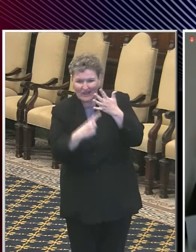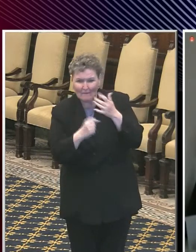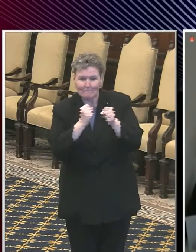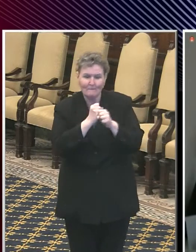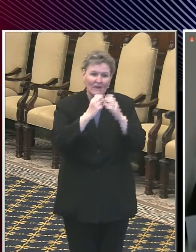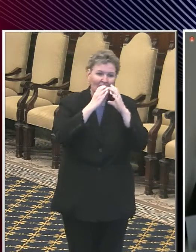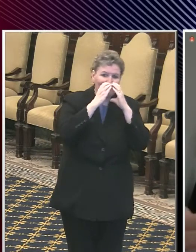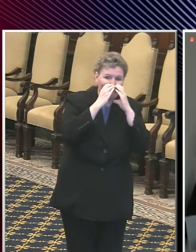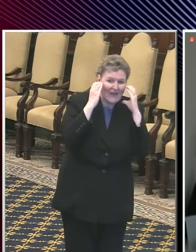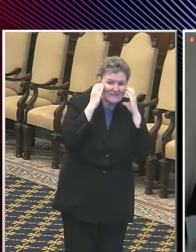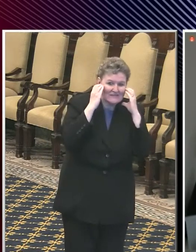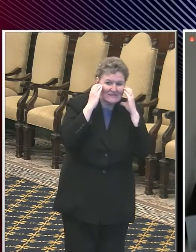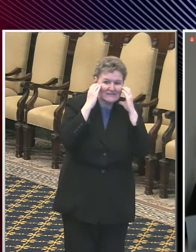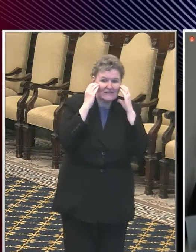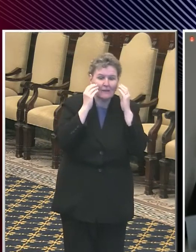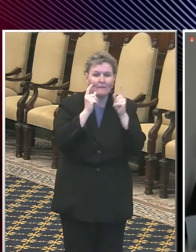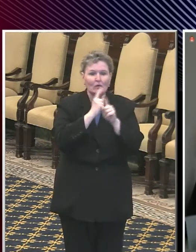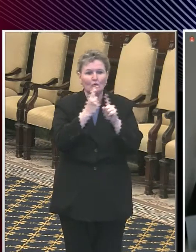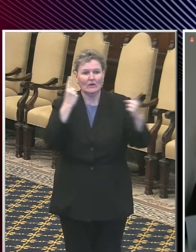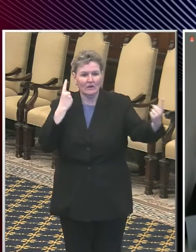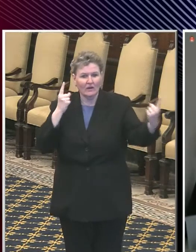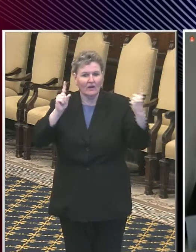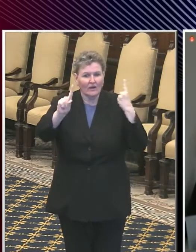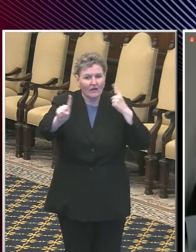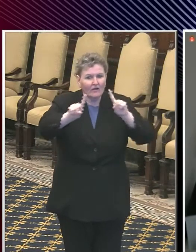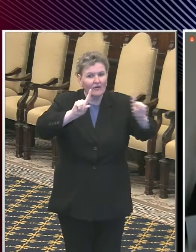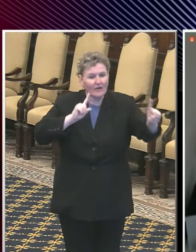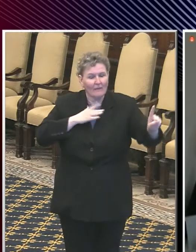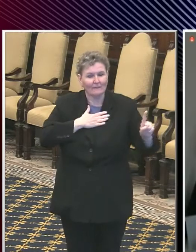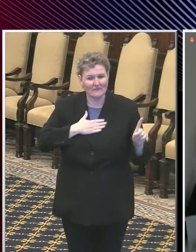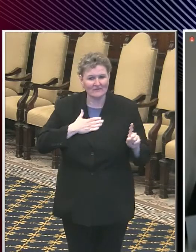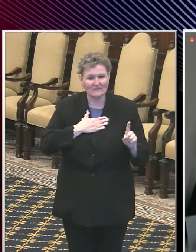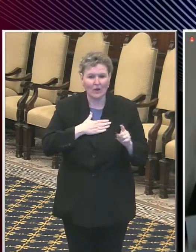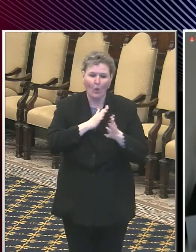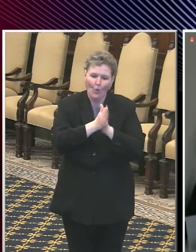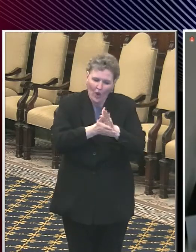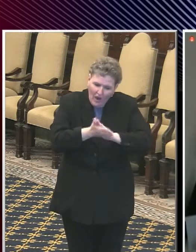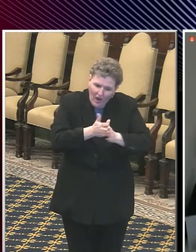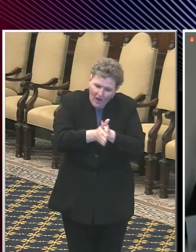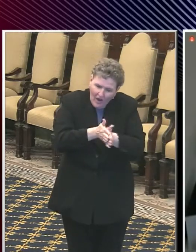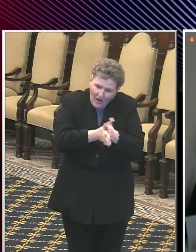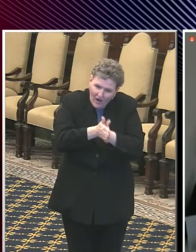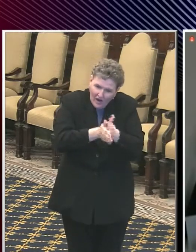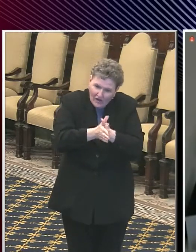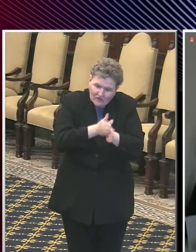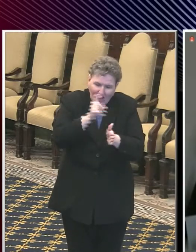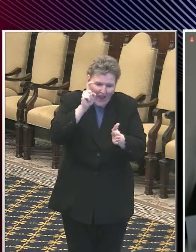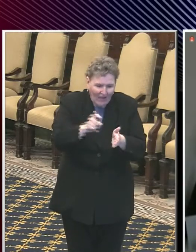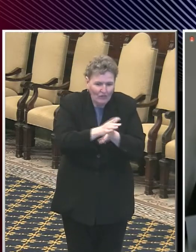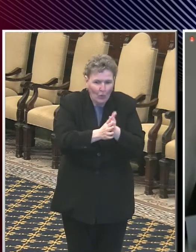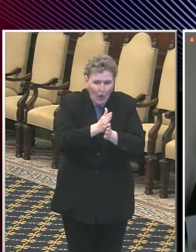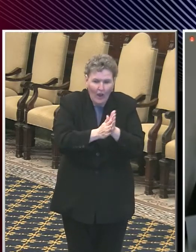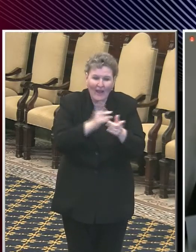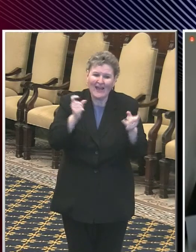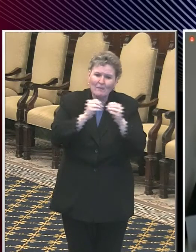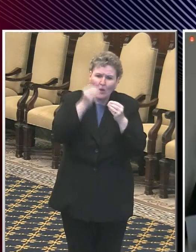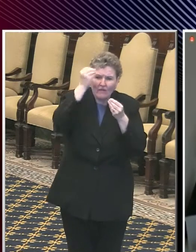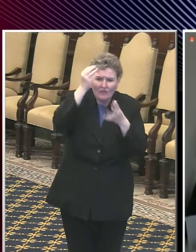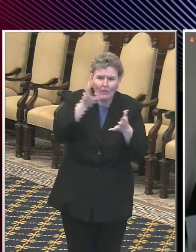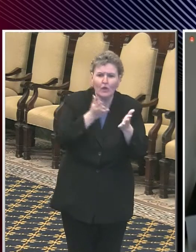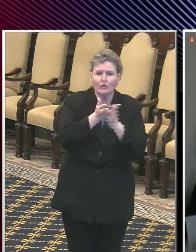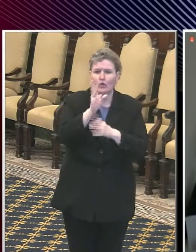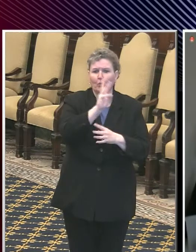contacts. It involves putting in place software so you can manage a lot of information. It involves hiring people. It involves working with partner organizations